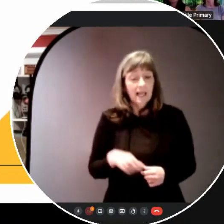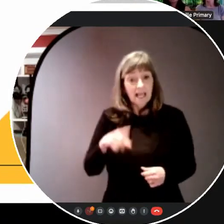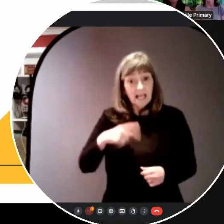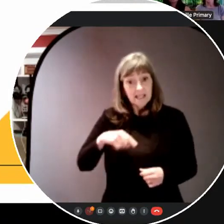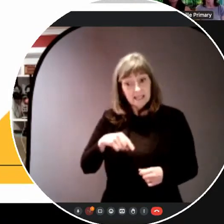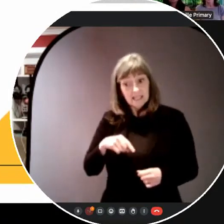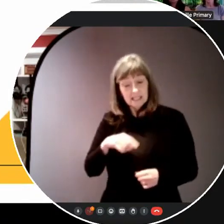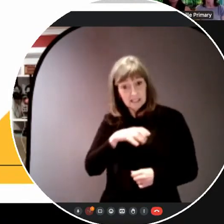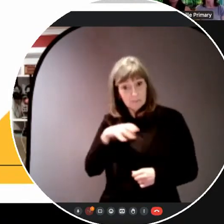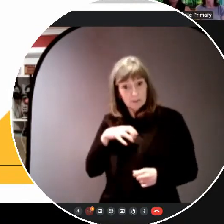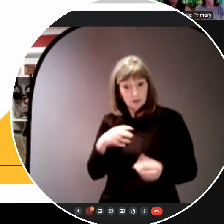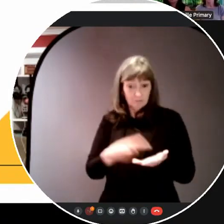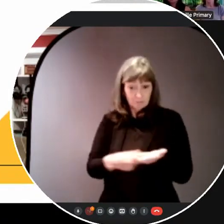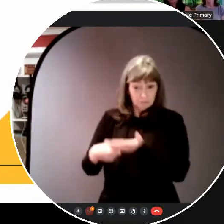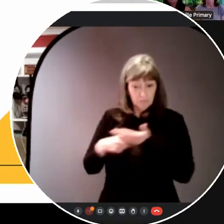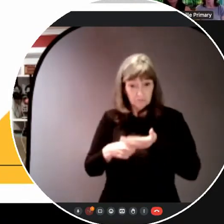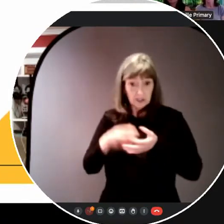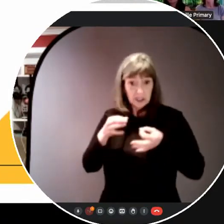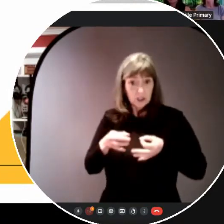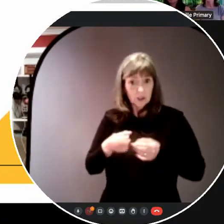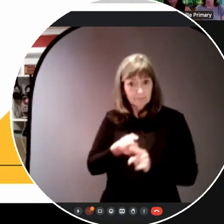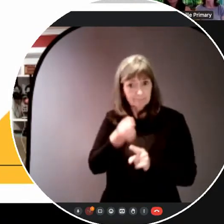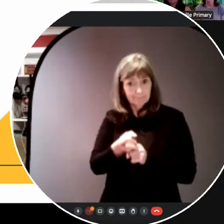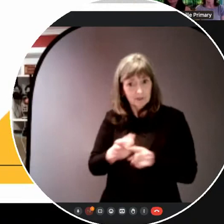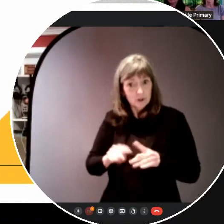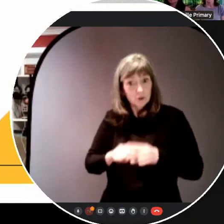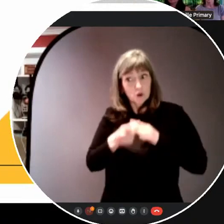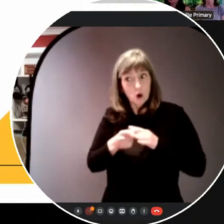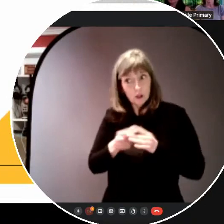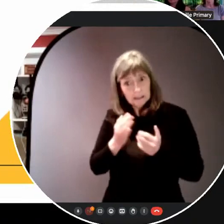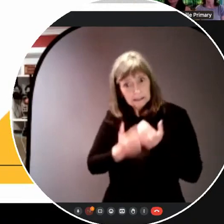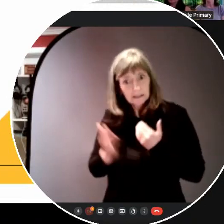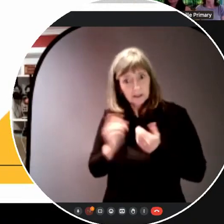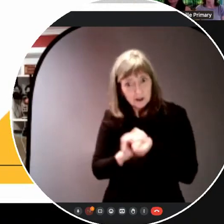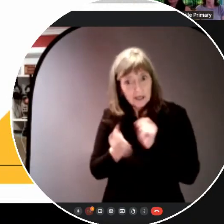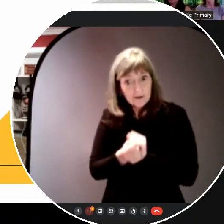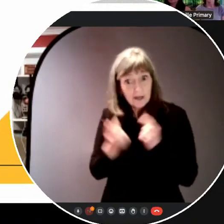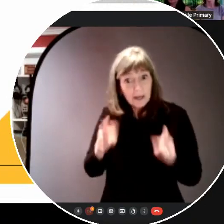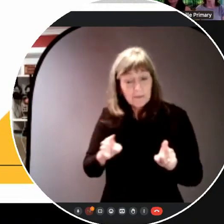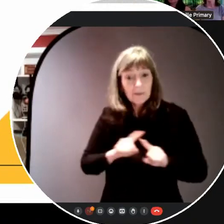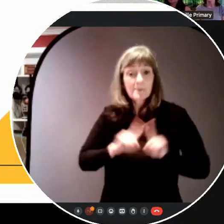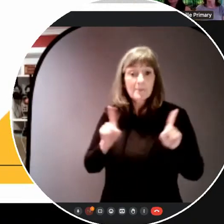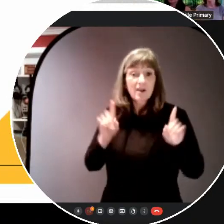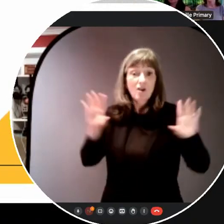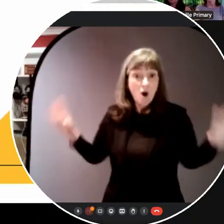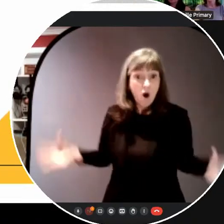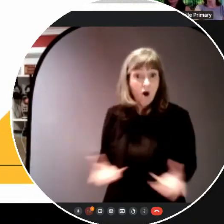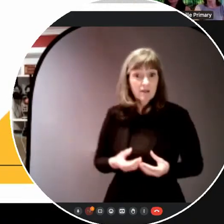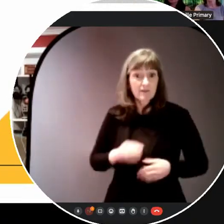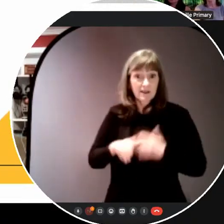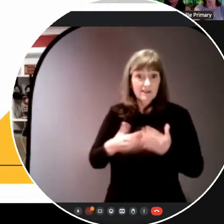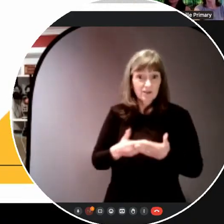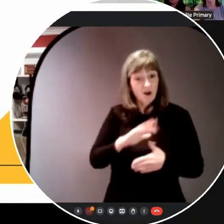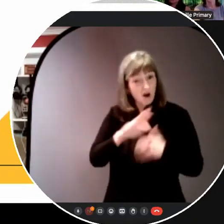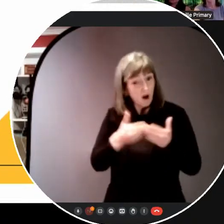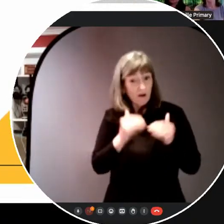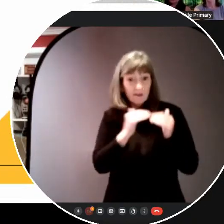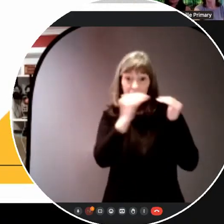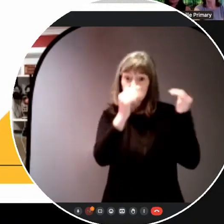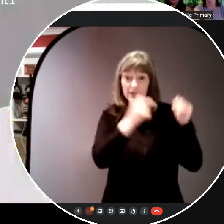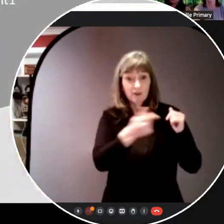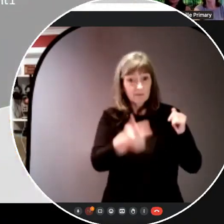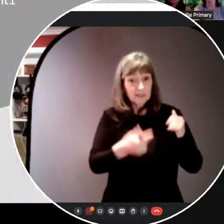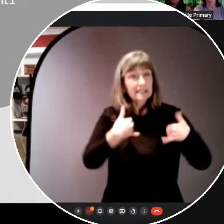it takes all of us at all levels of government a lot of effort to continue to work towards truth and